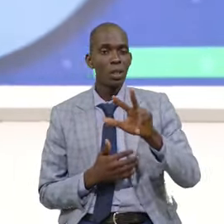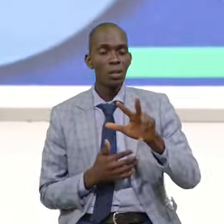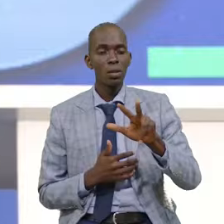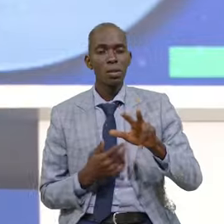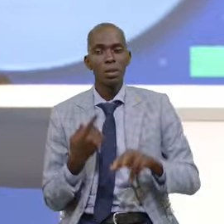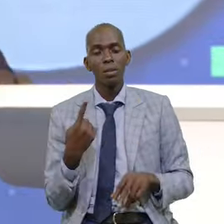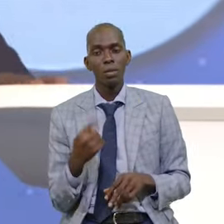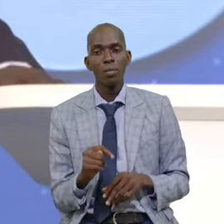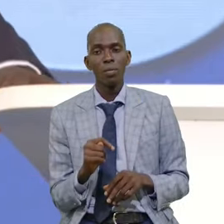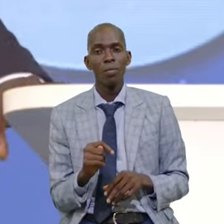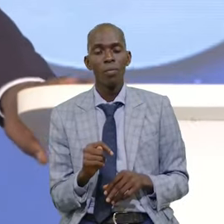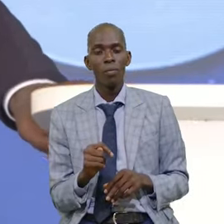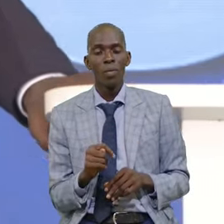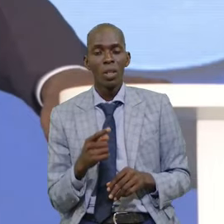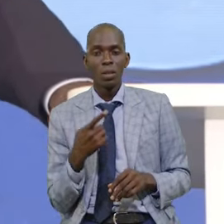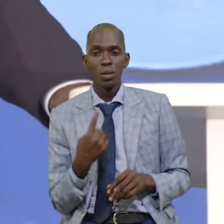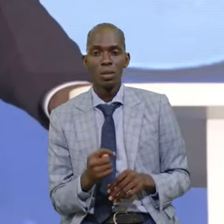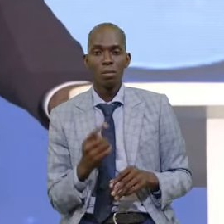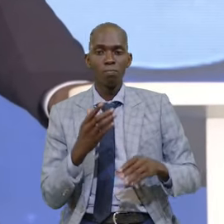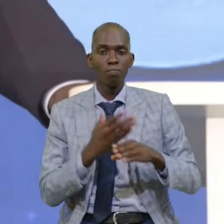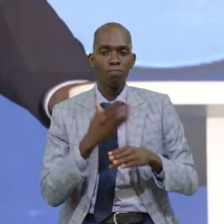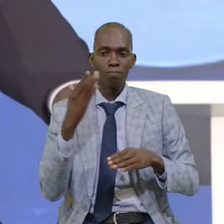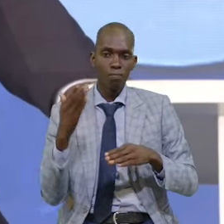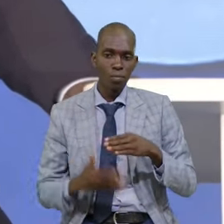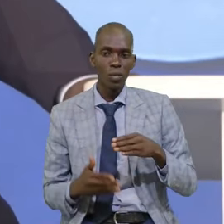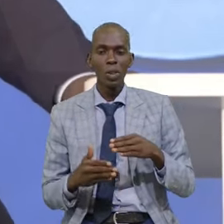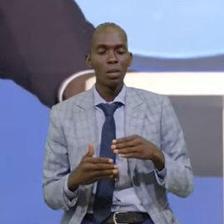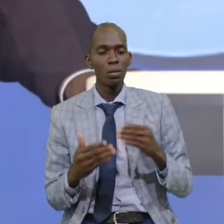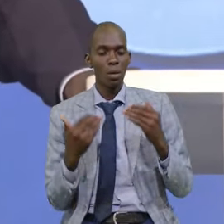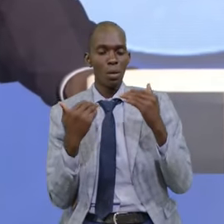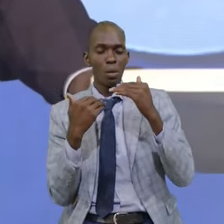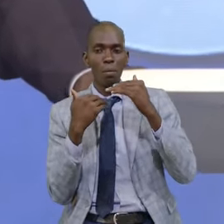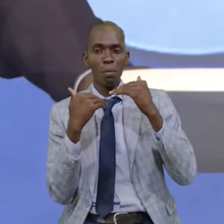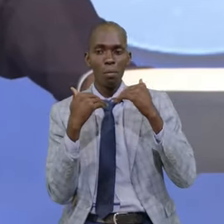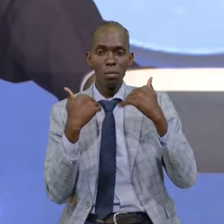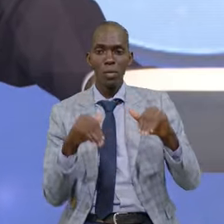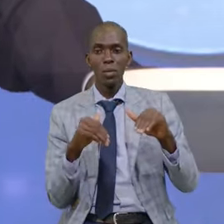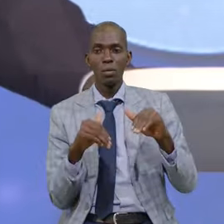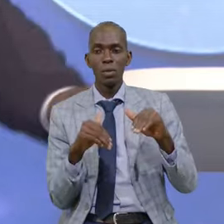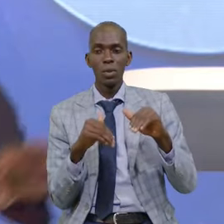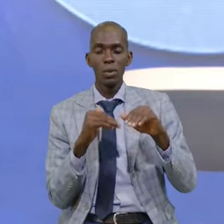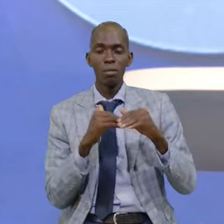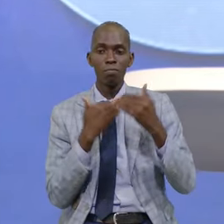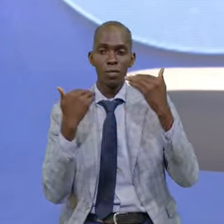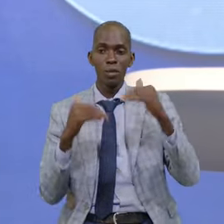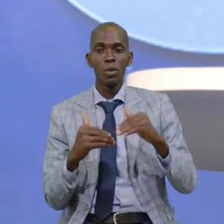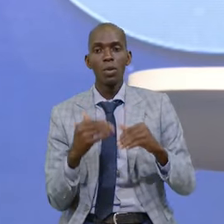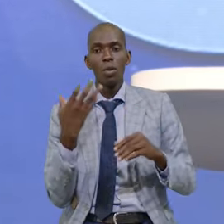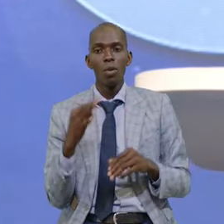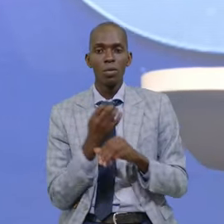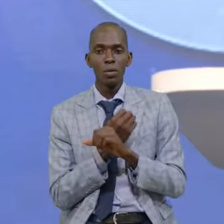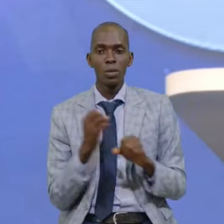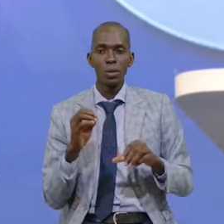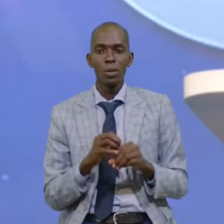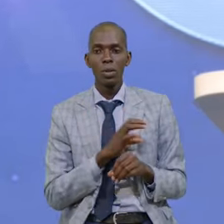the accomplished boundlessness of salvation in Christ.